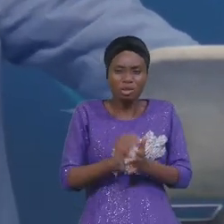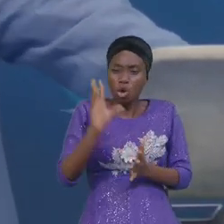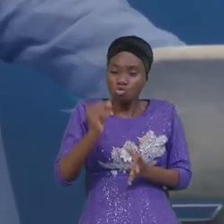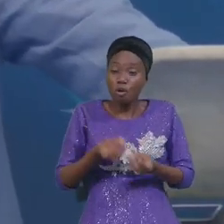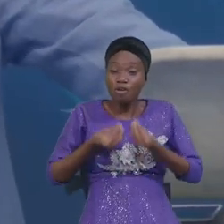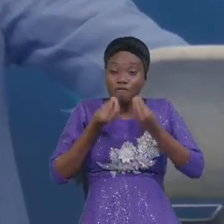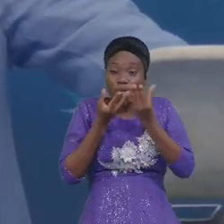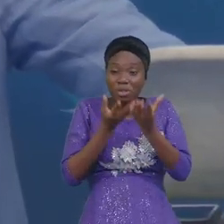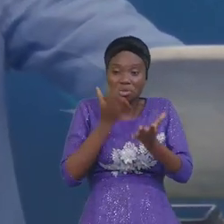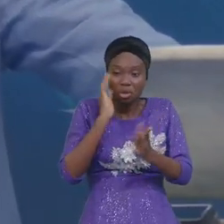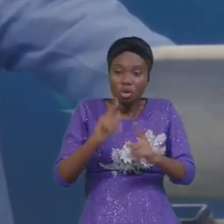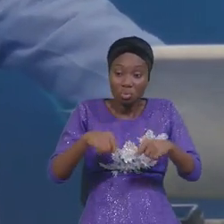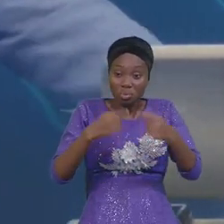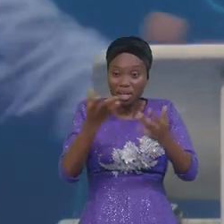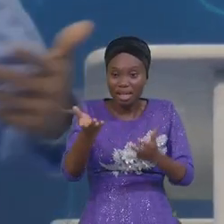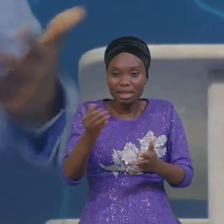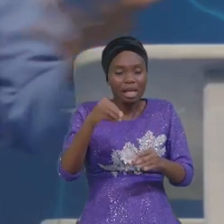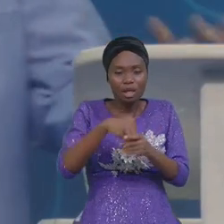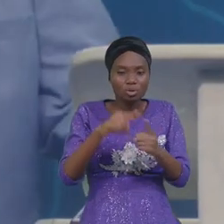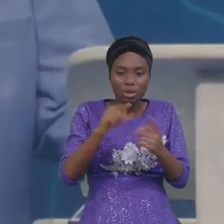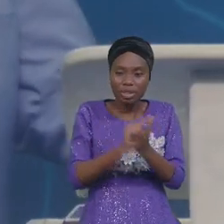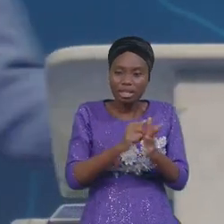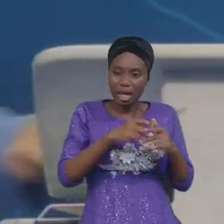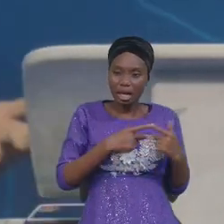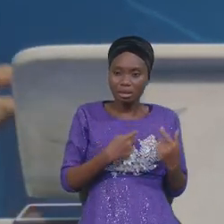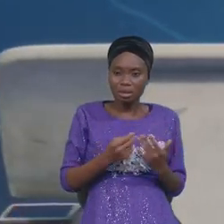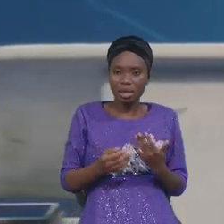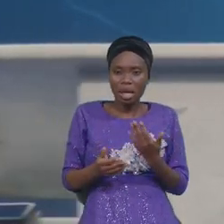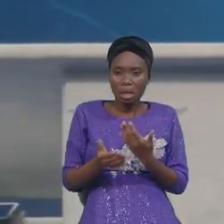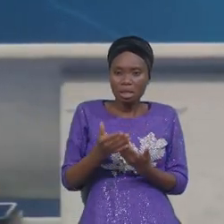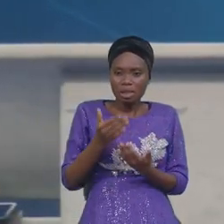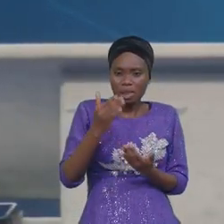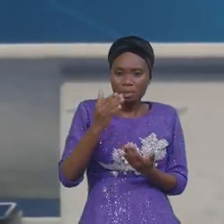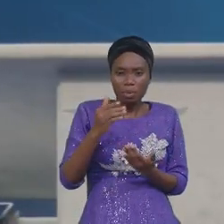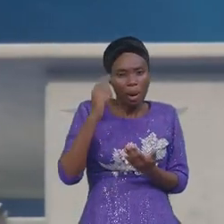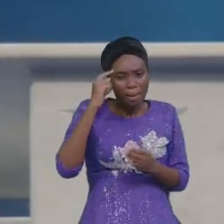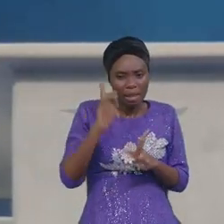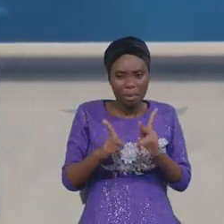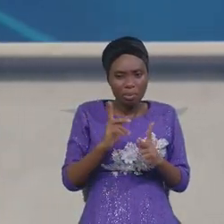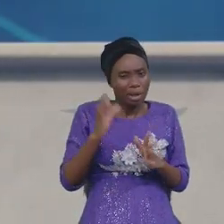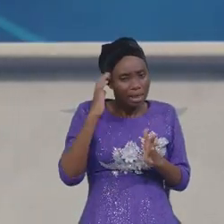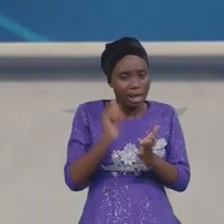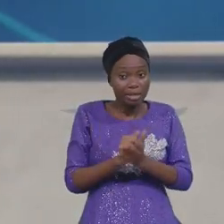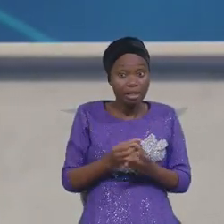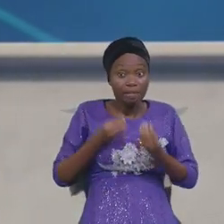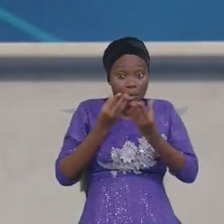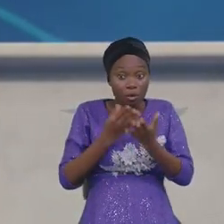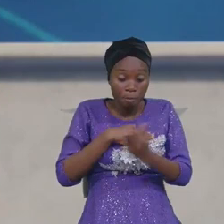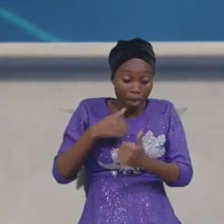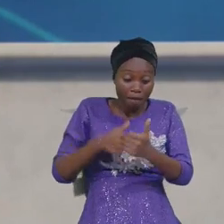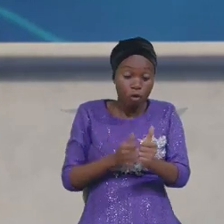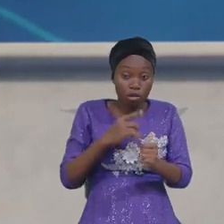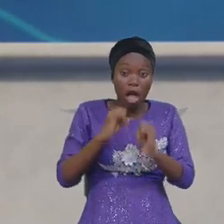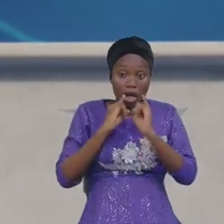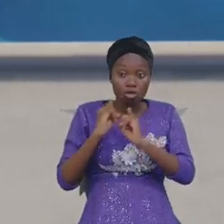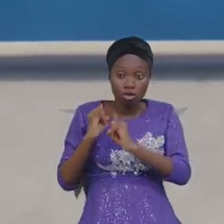will get into that heart, simple-minded people hear that information and they follow the instruction and they